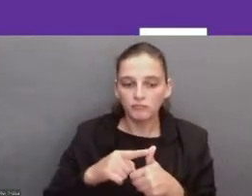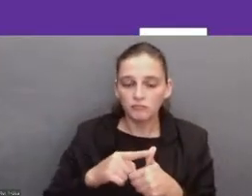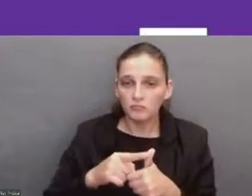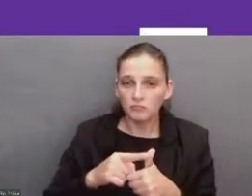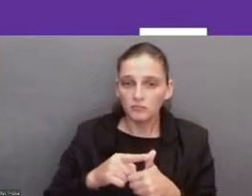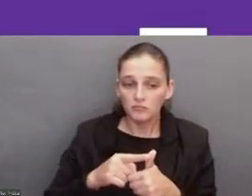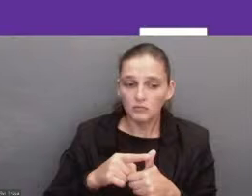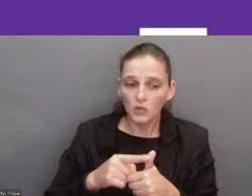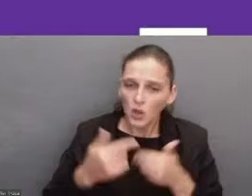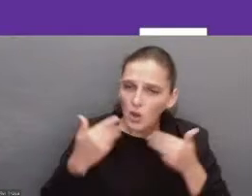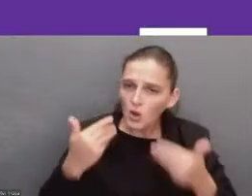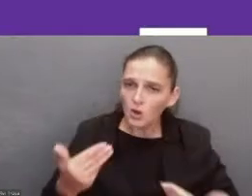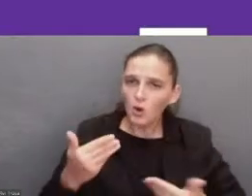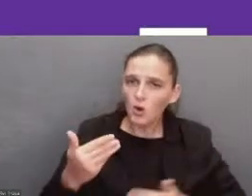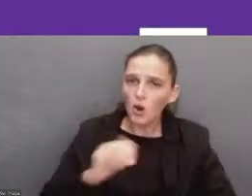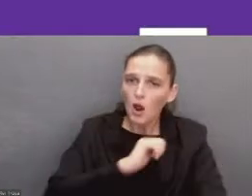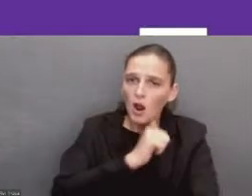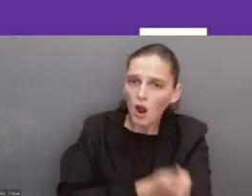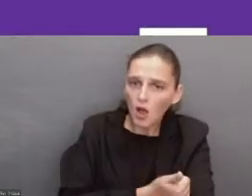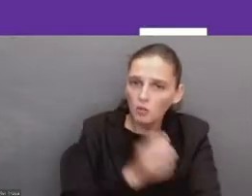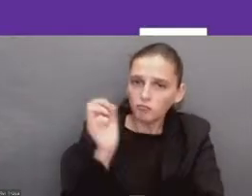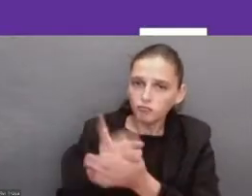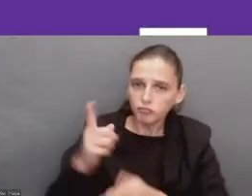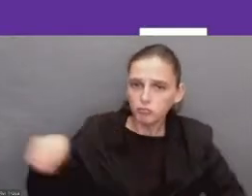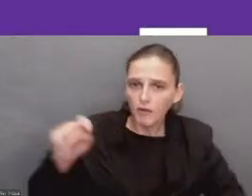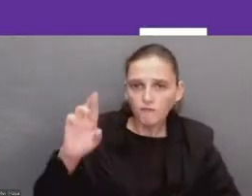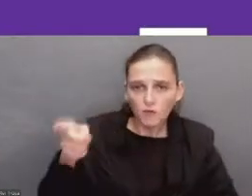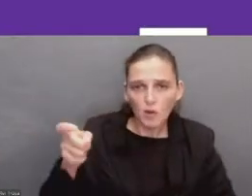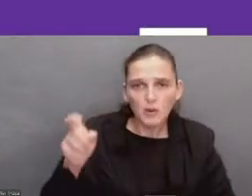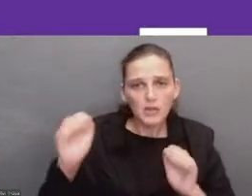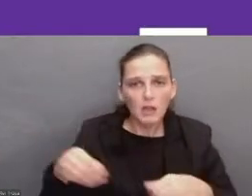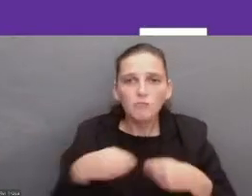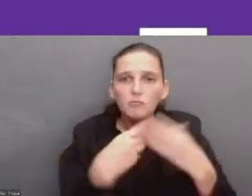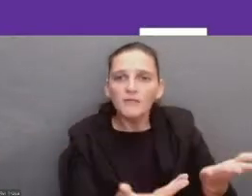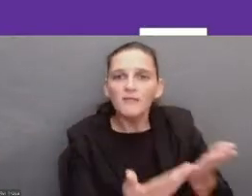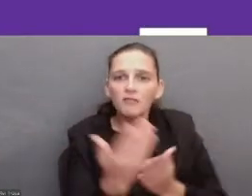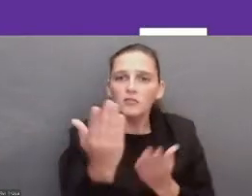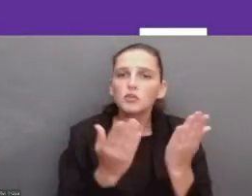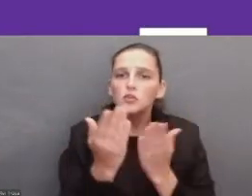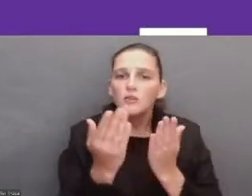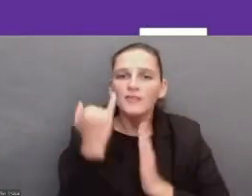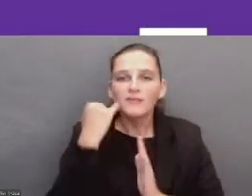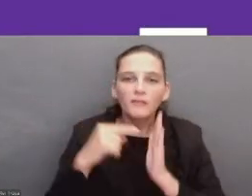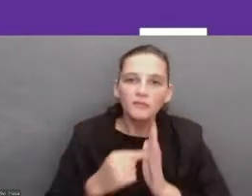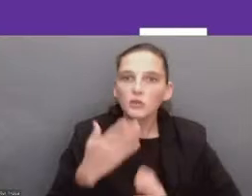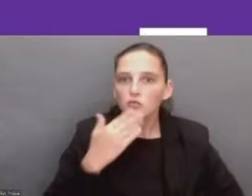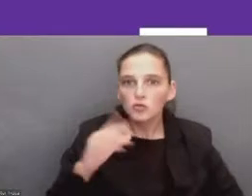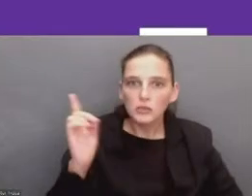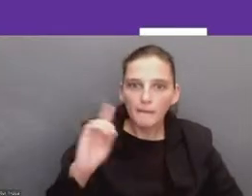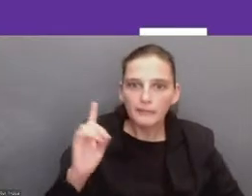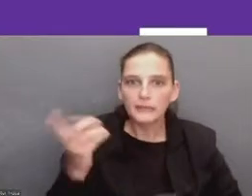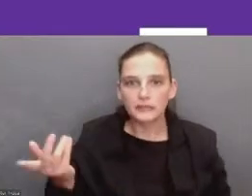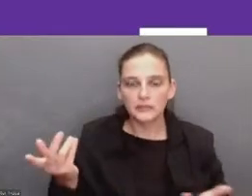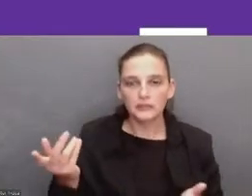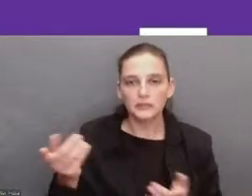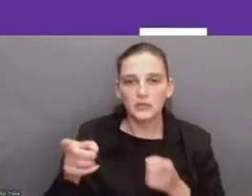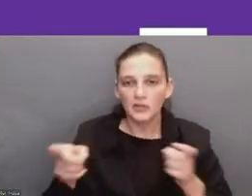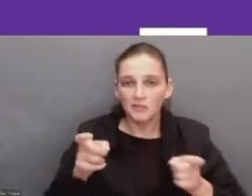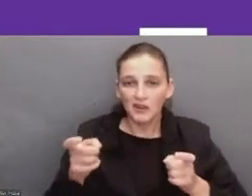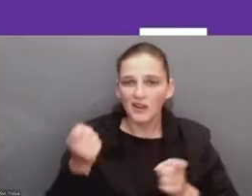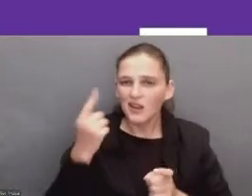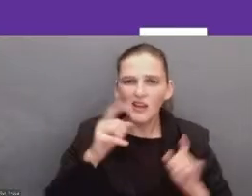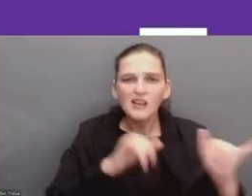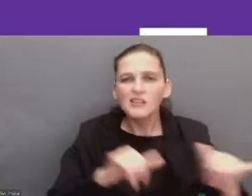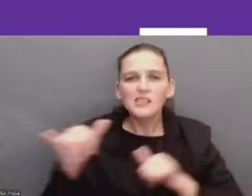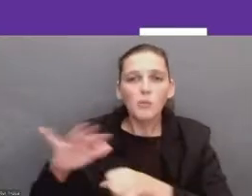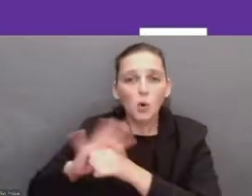authorize pharmacists to provide services as diabetes management nationwide, as you've done for COVID